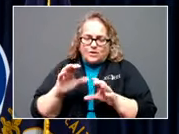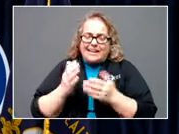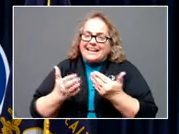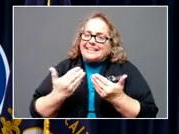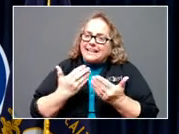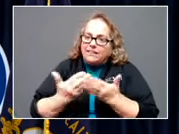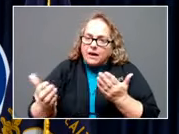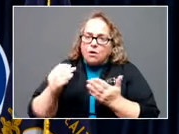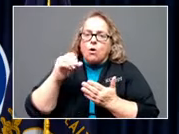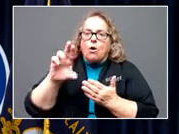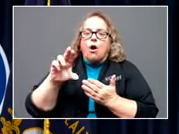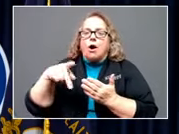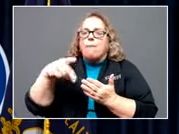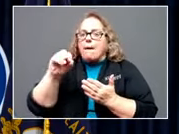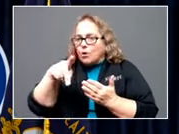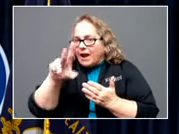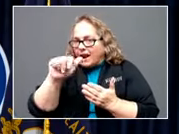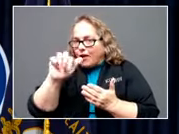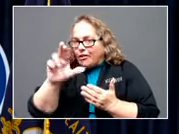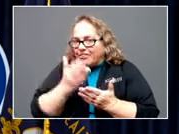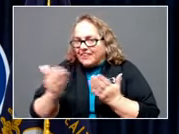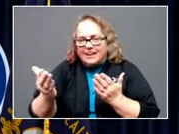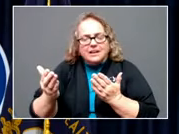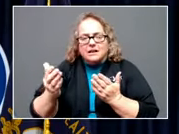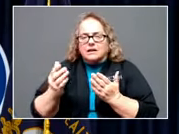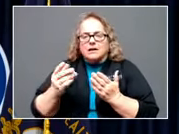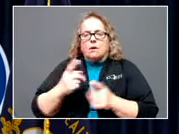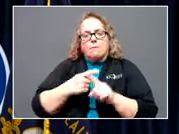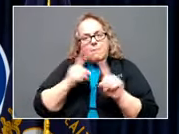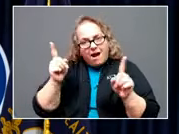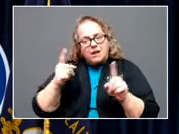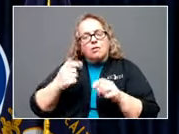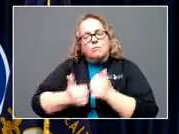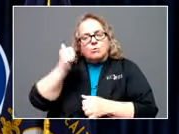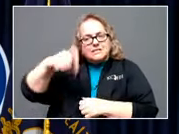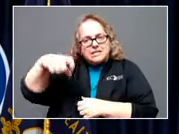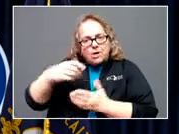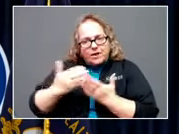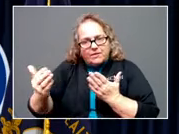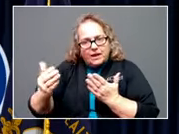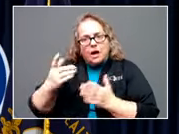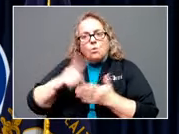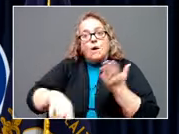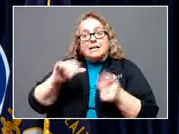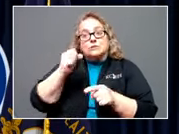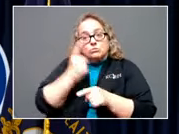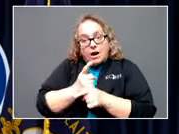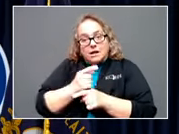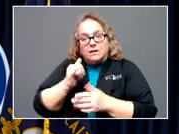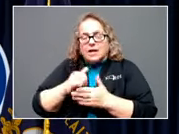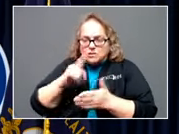but the necessary thing and what's right. And that's what we'll continue to do with each decision we have the authority to